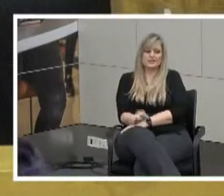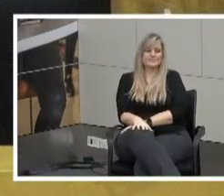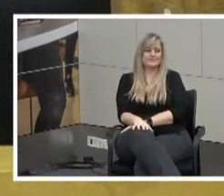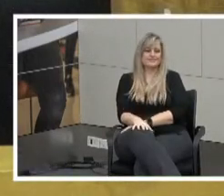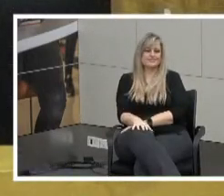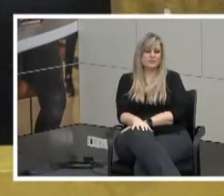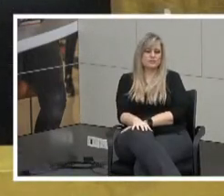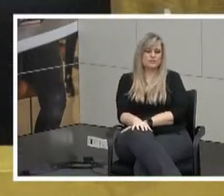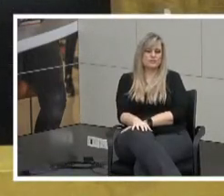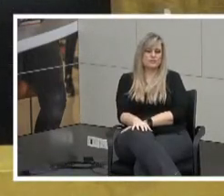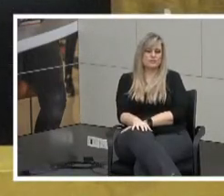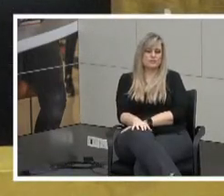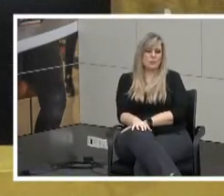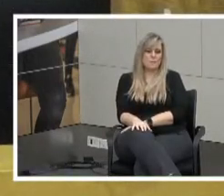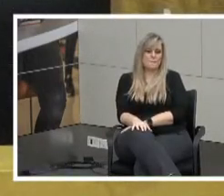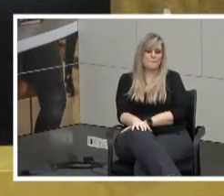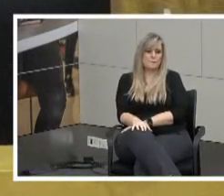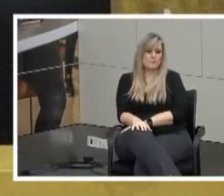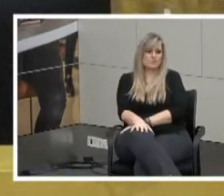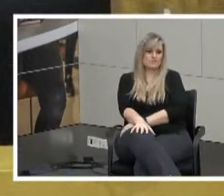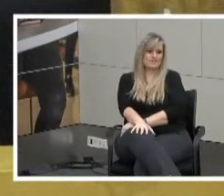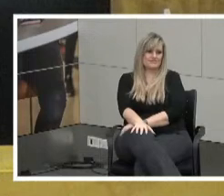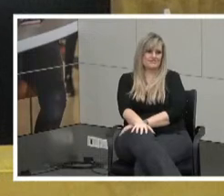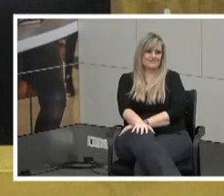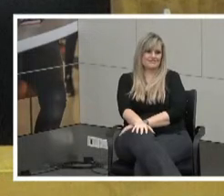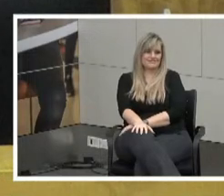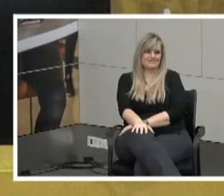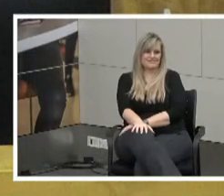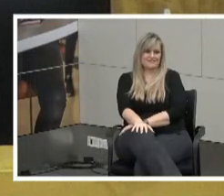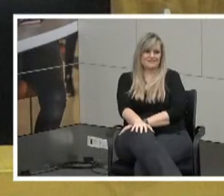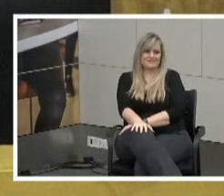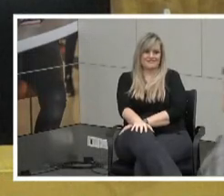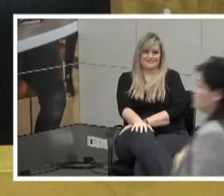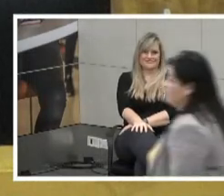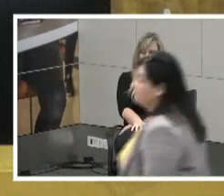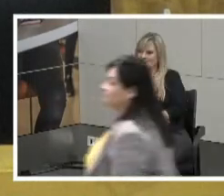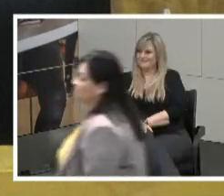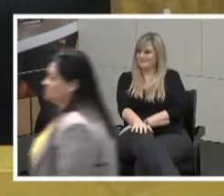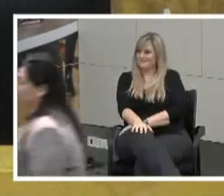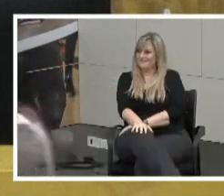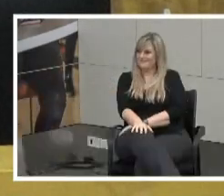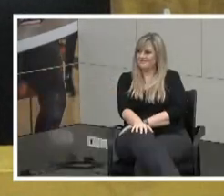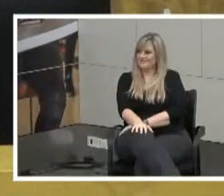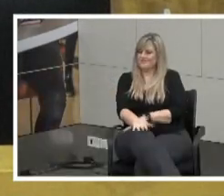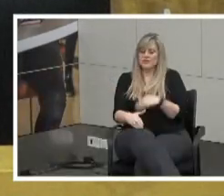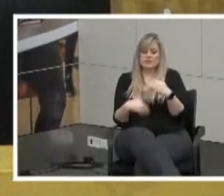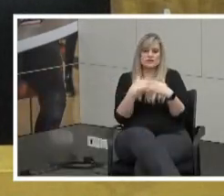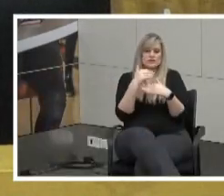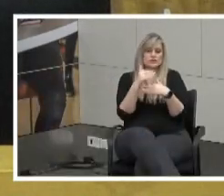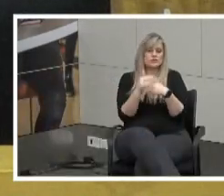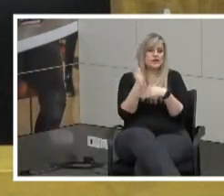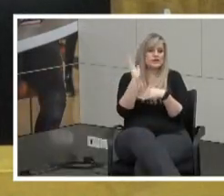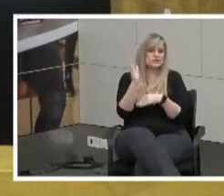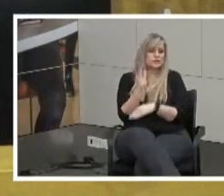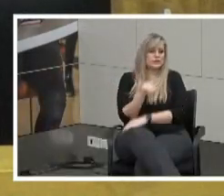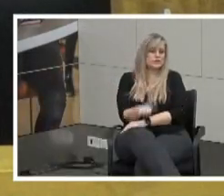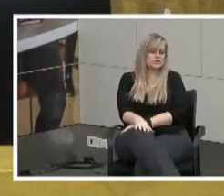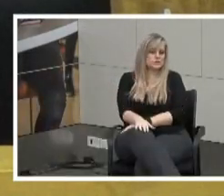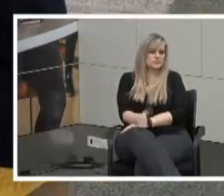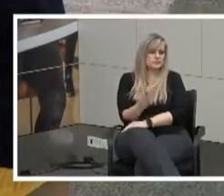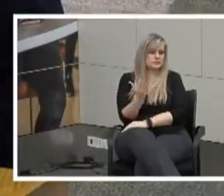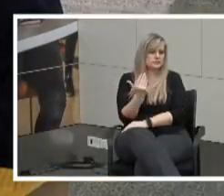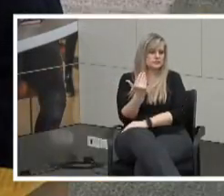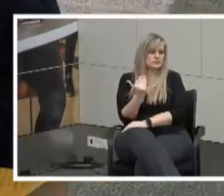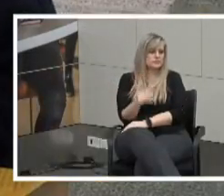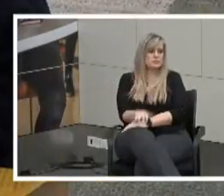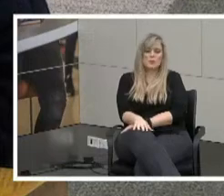you Miss hos and then if our next speakers um 29 or 30 through 39 if you'd come